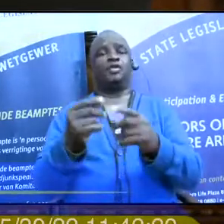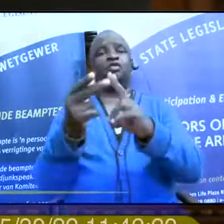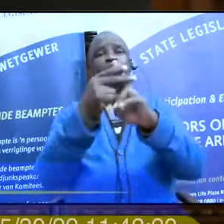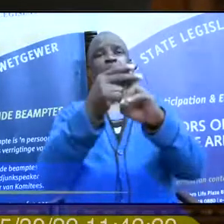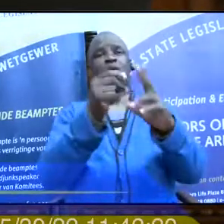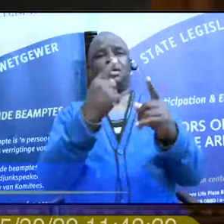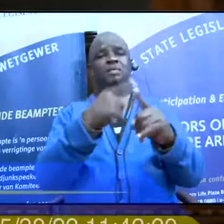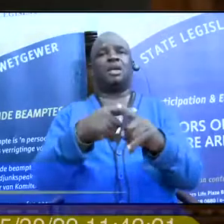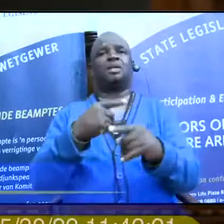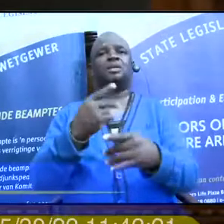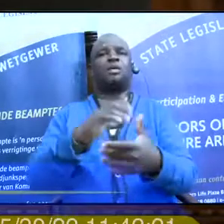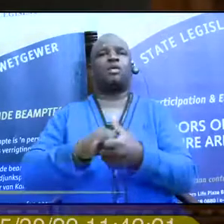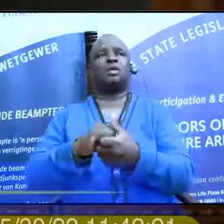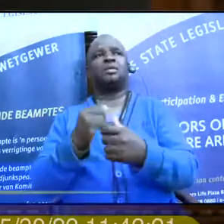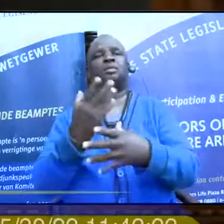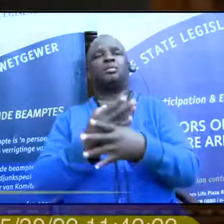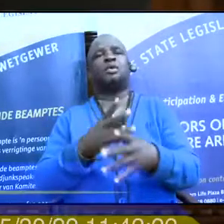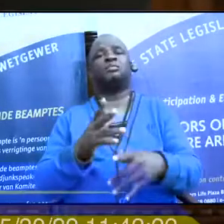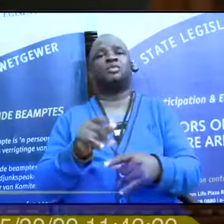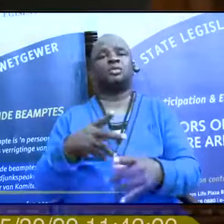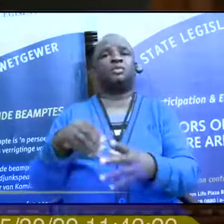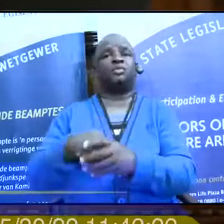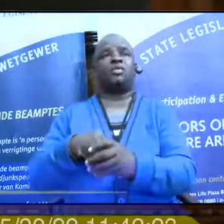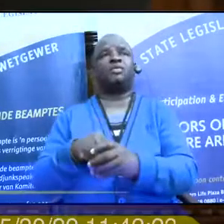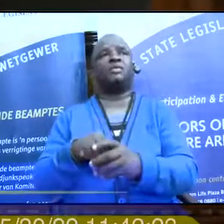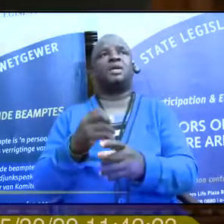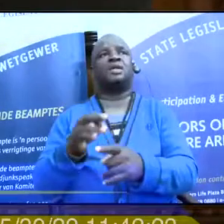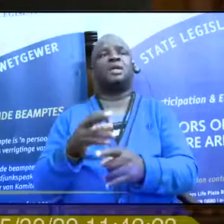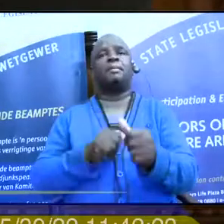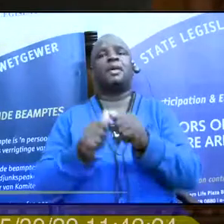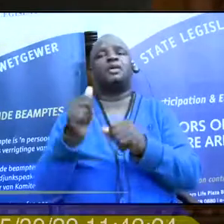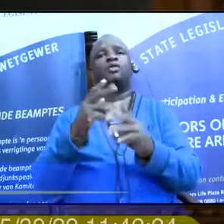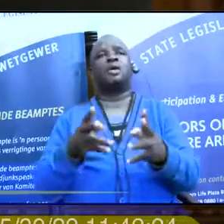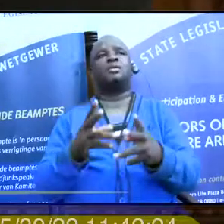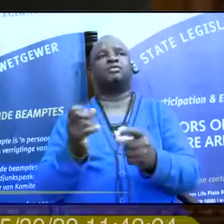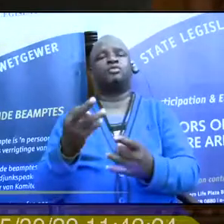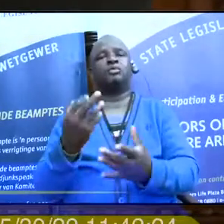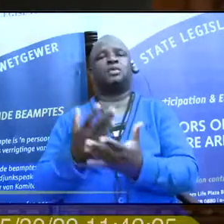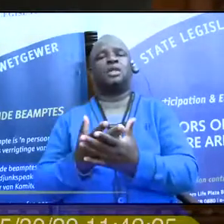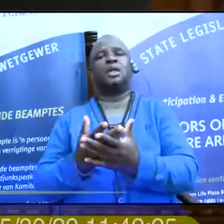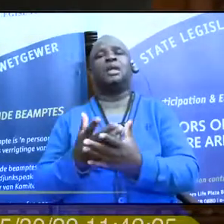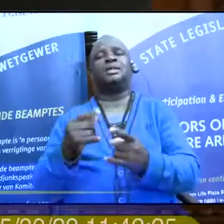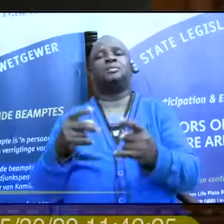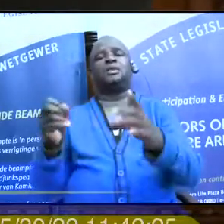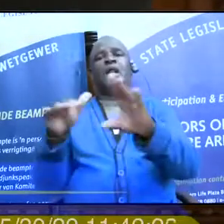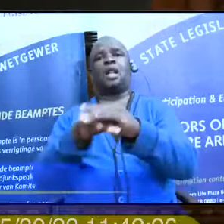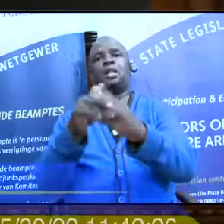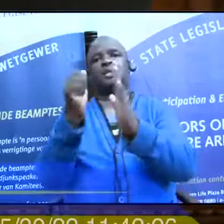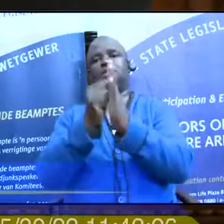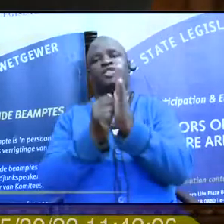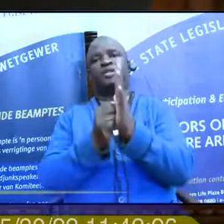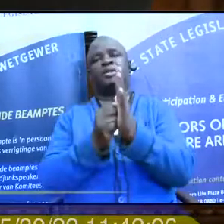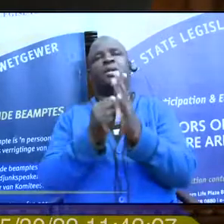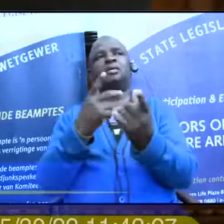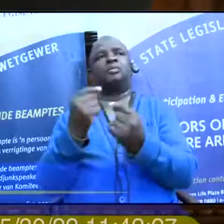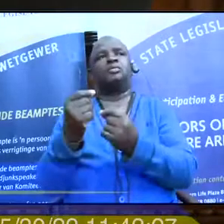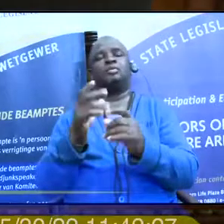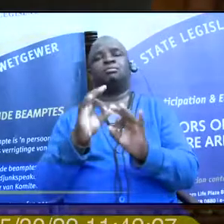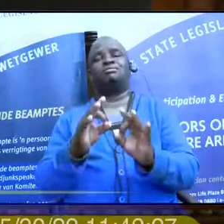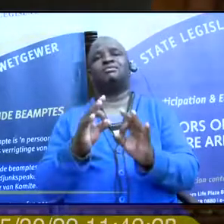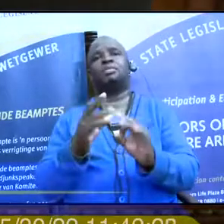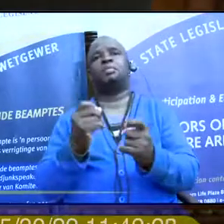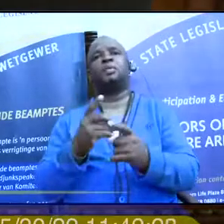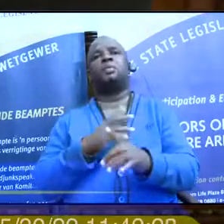unions in the agenda and setting processes is the best way to ensure that it measures adopted appropriate and collective